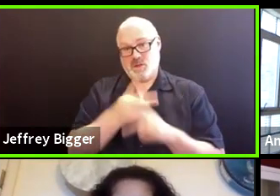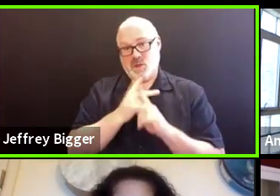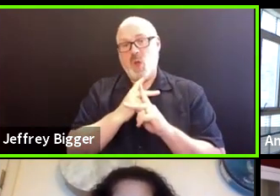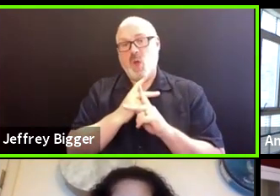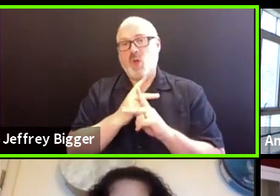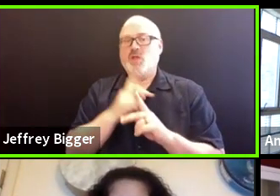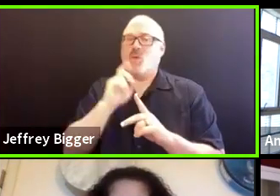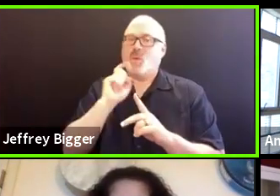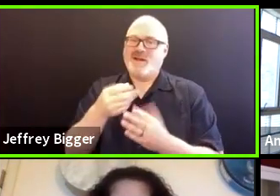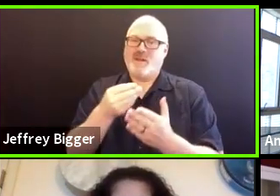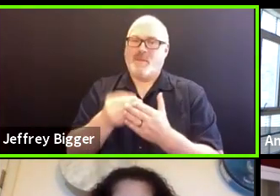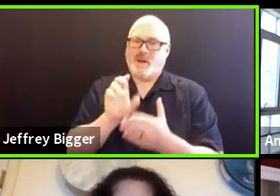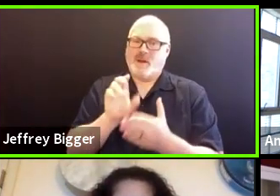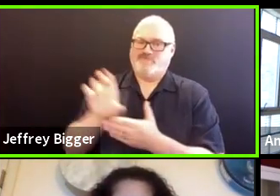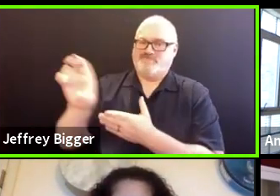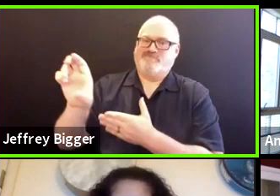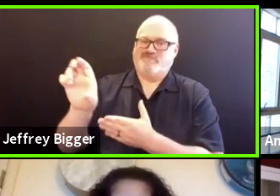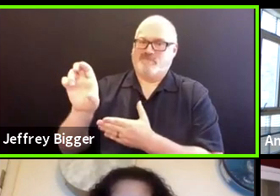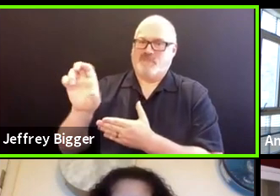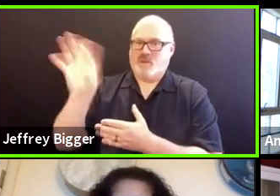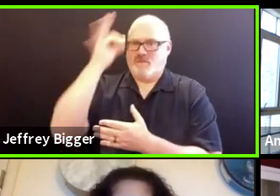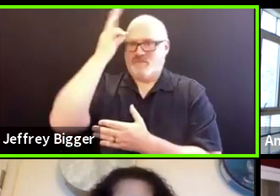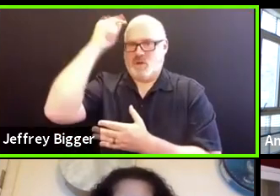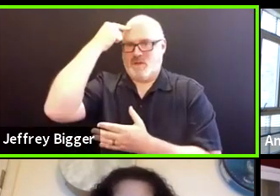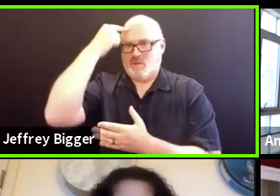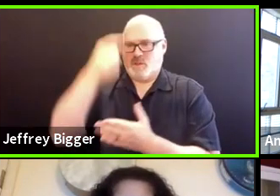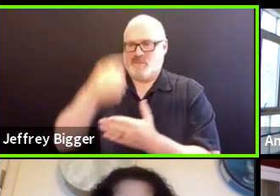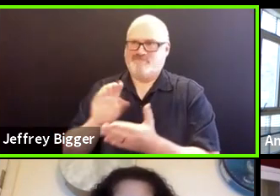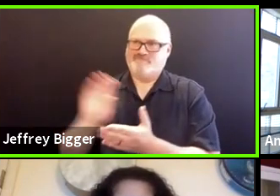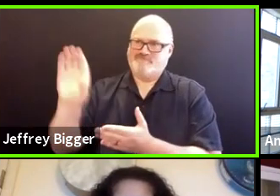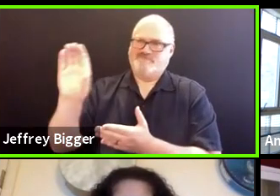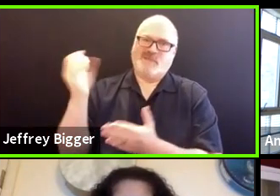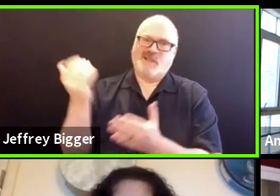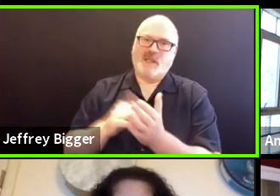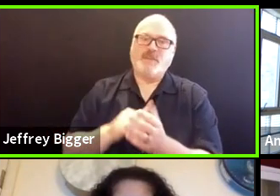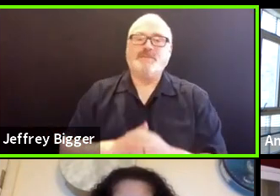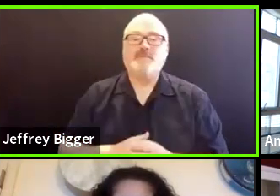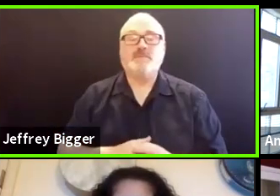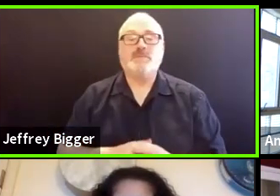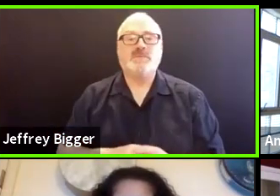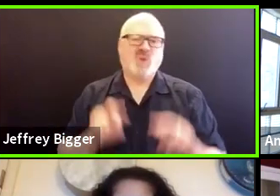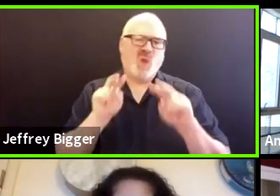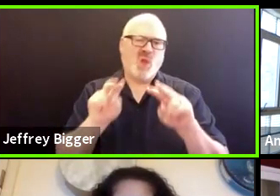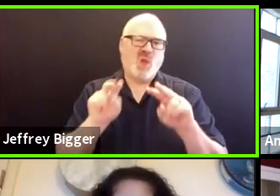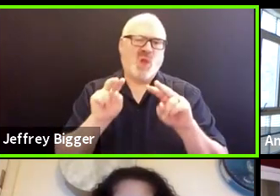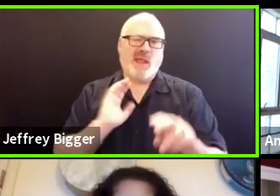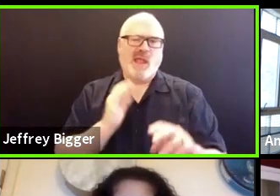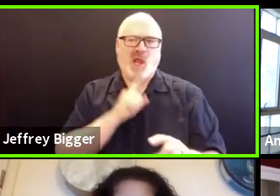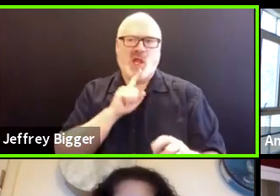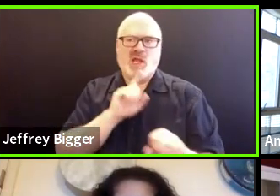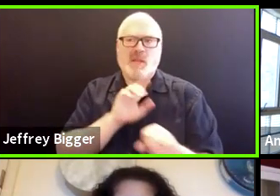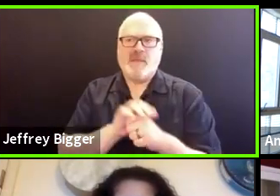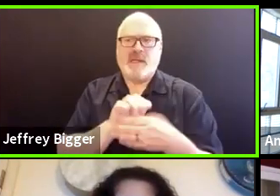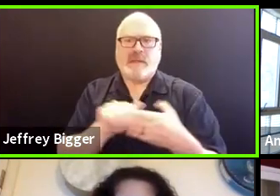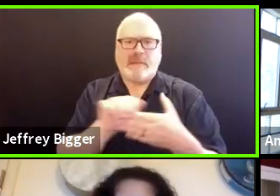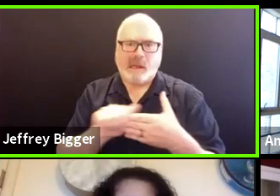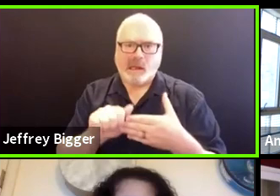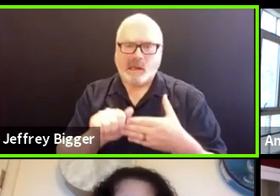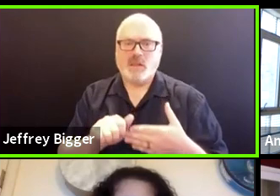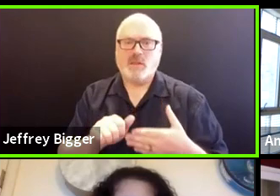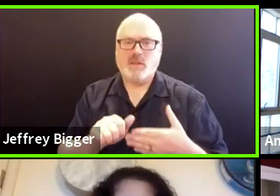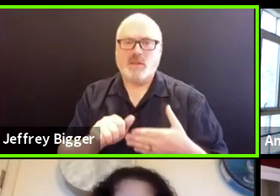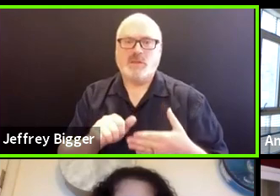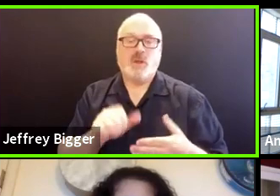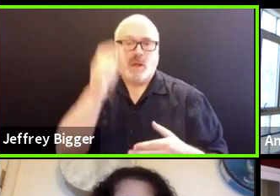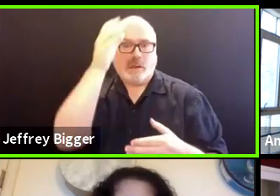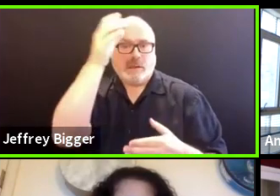to return that cash to the federal government. So in looking at our committed cash, or what conceptually